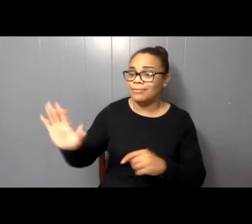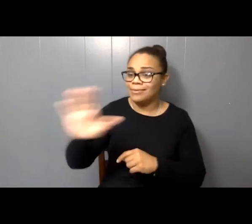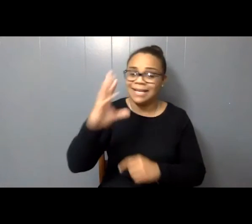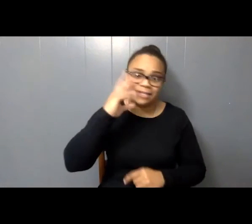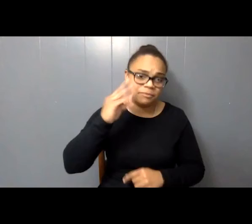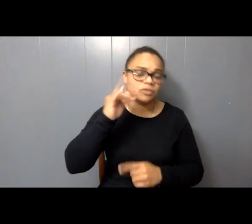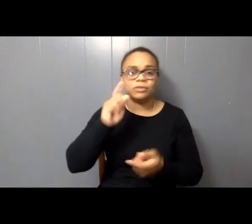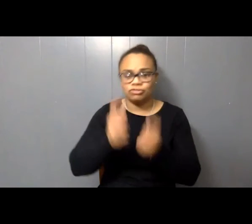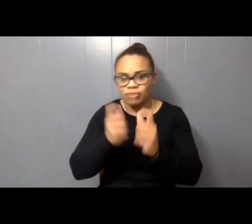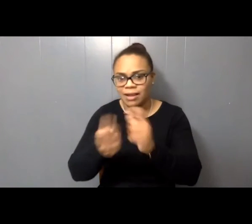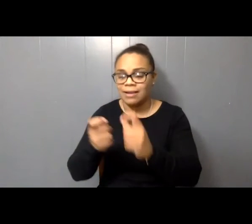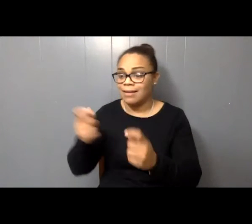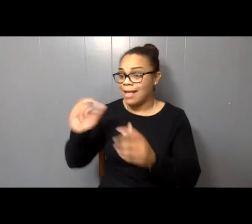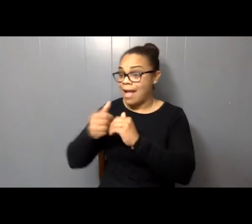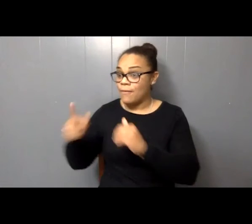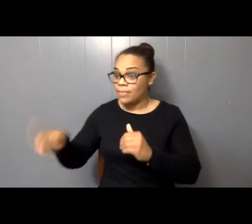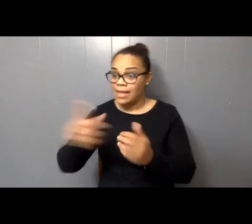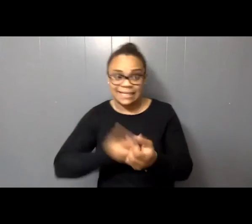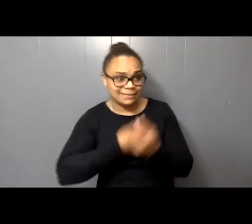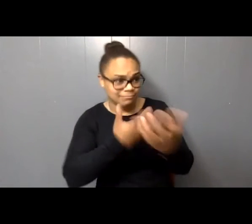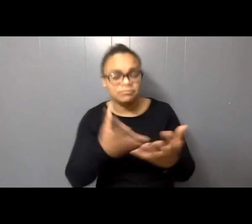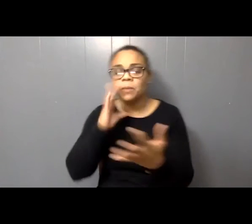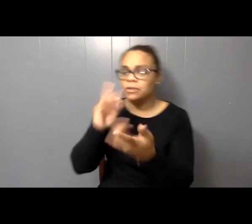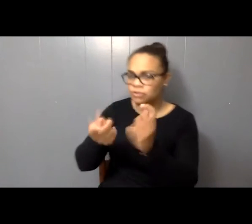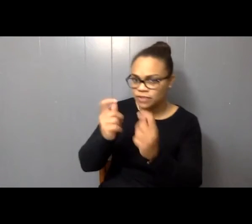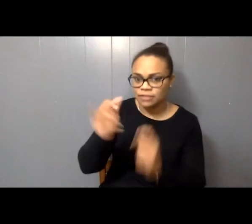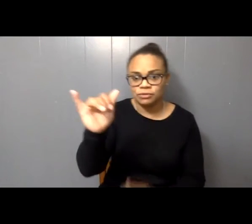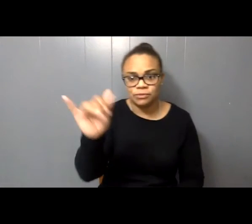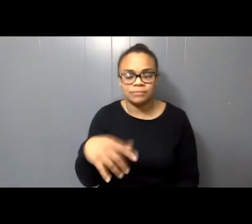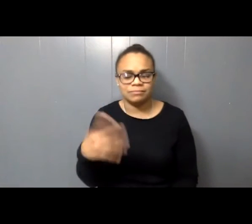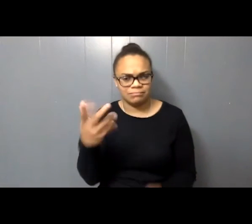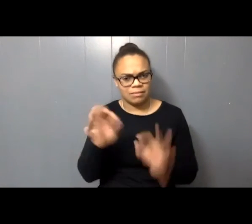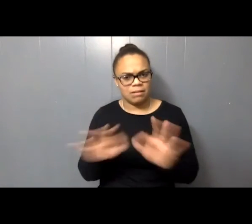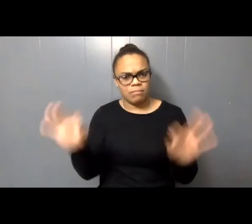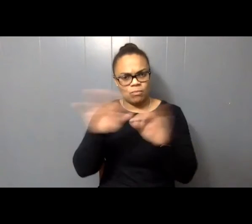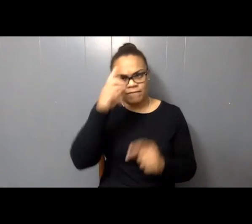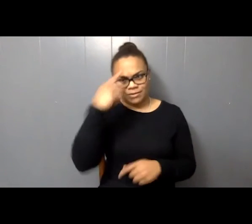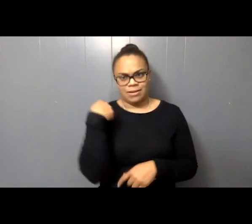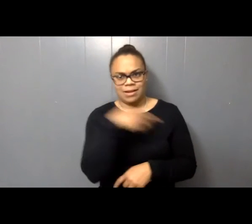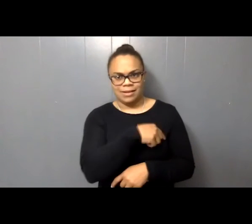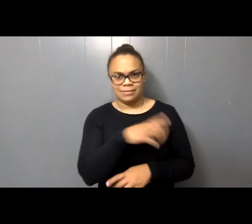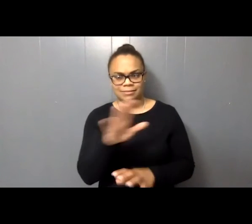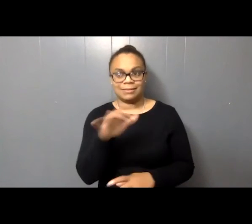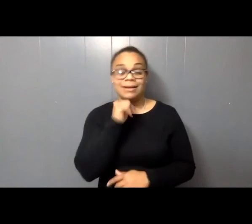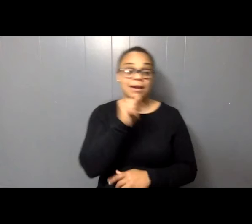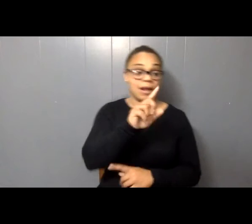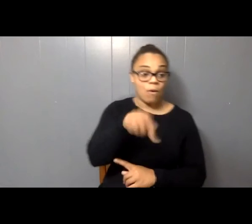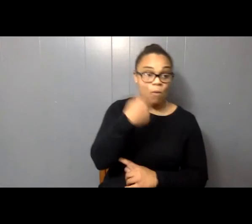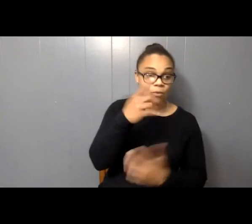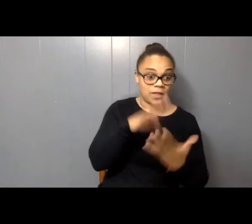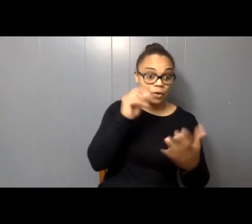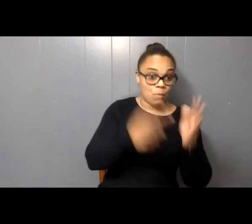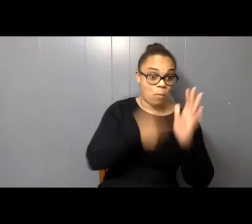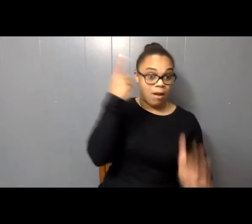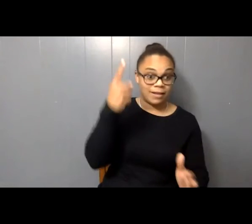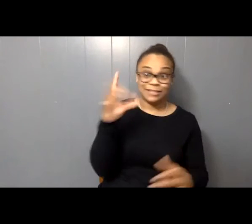And I think it's important for us to not just learn, like Morgan said, like not just learn once and then assume that